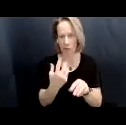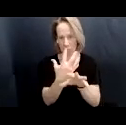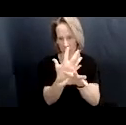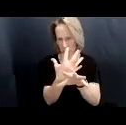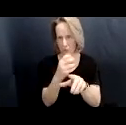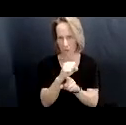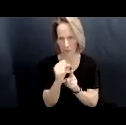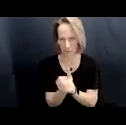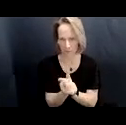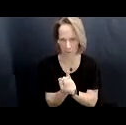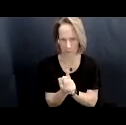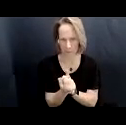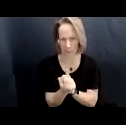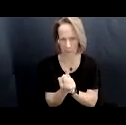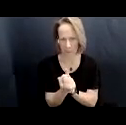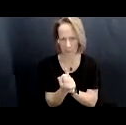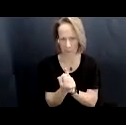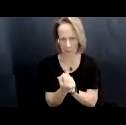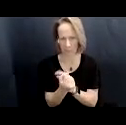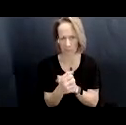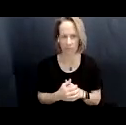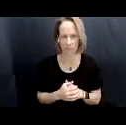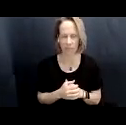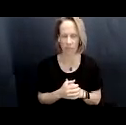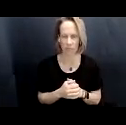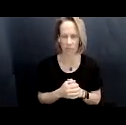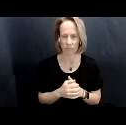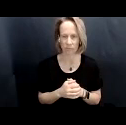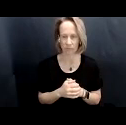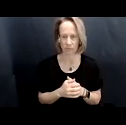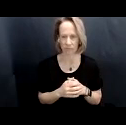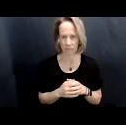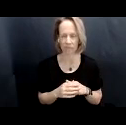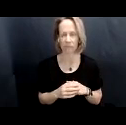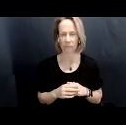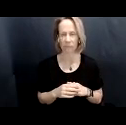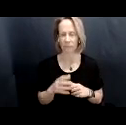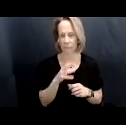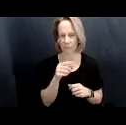Could you go a little? Yeah. Go a little bit slower.